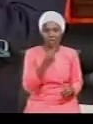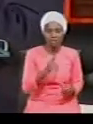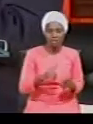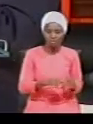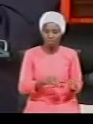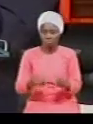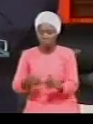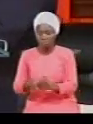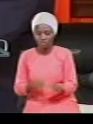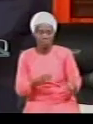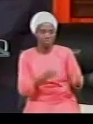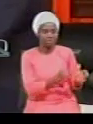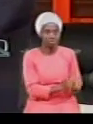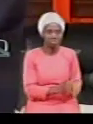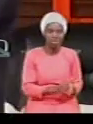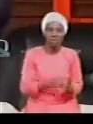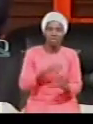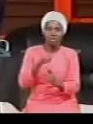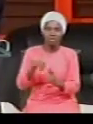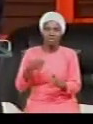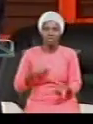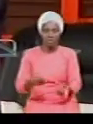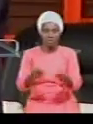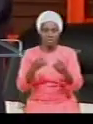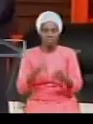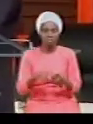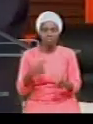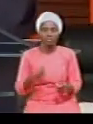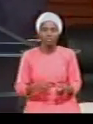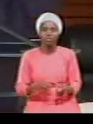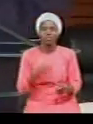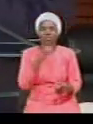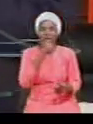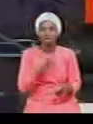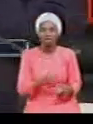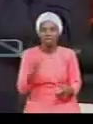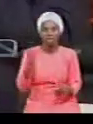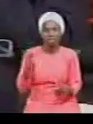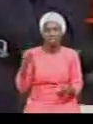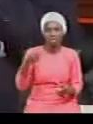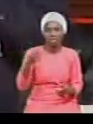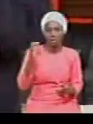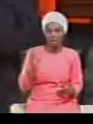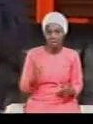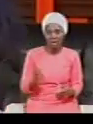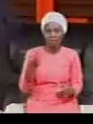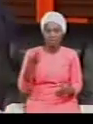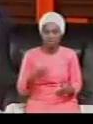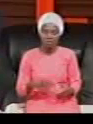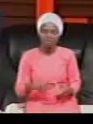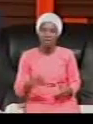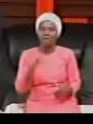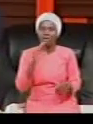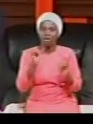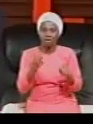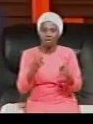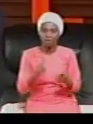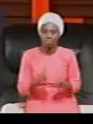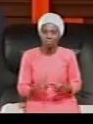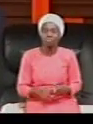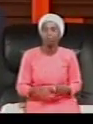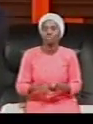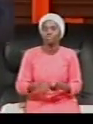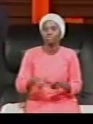we came to the age of accountability, the age of reckoning, the age